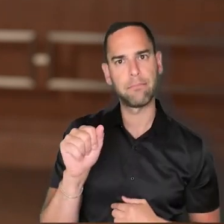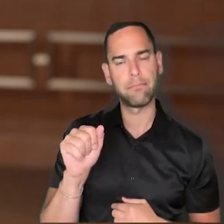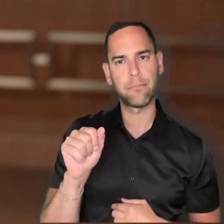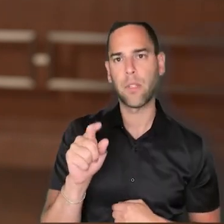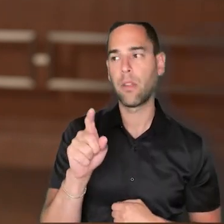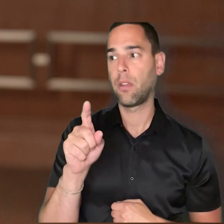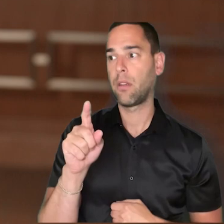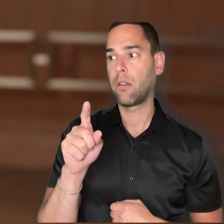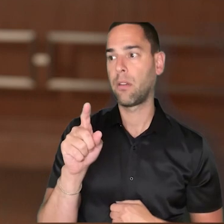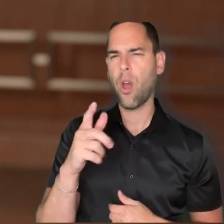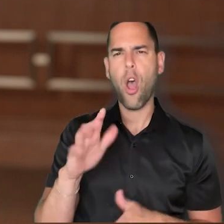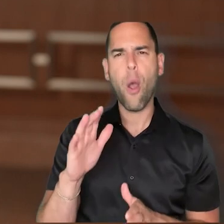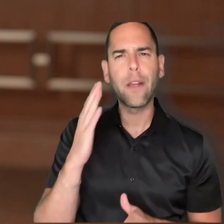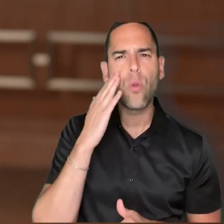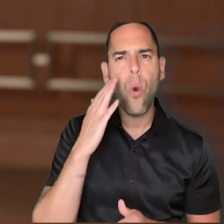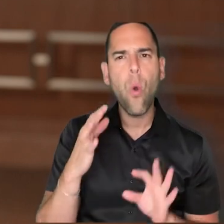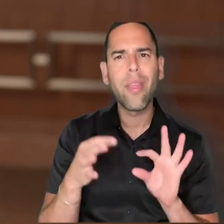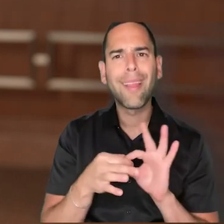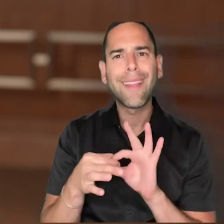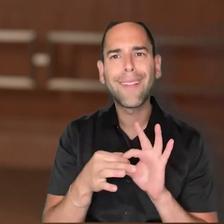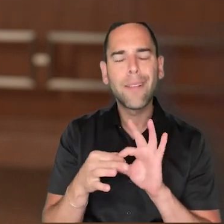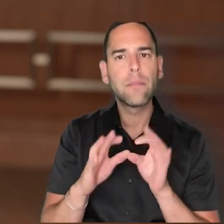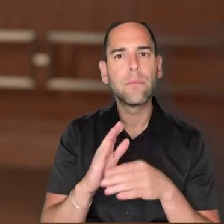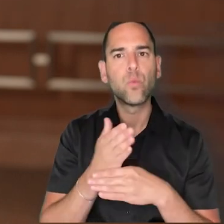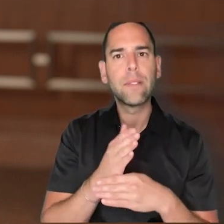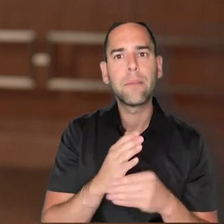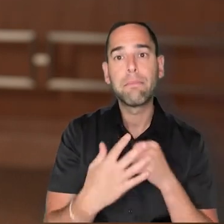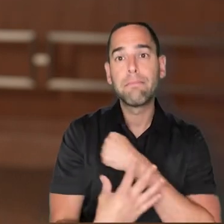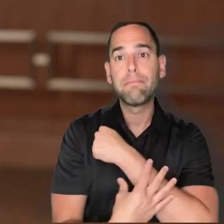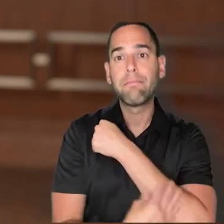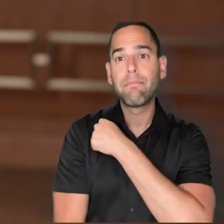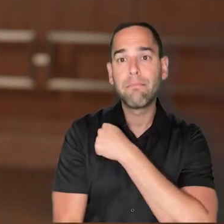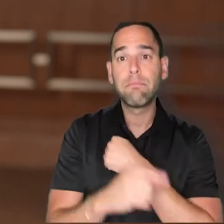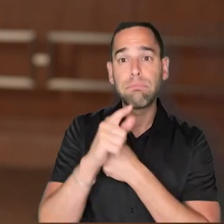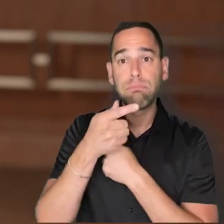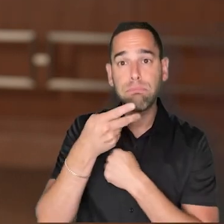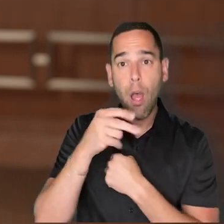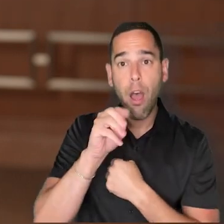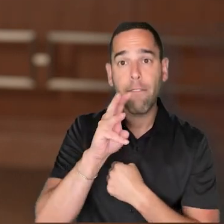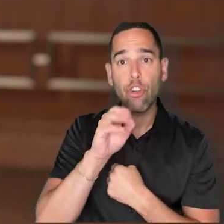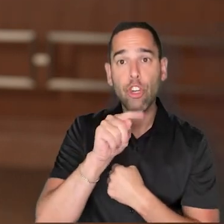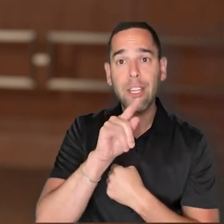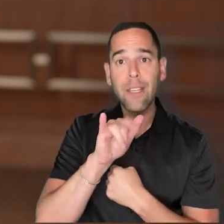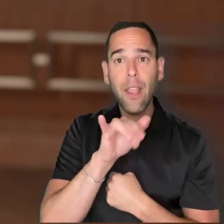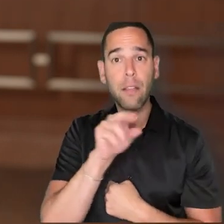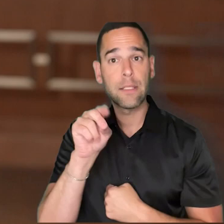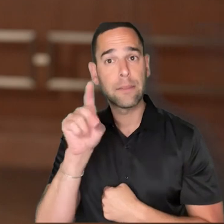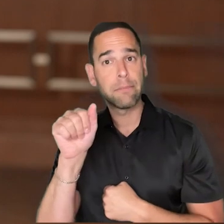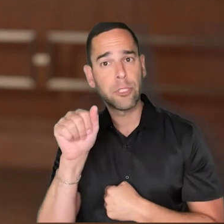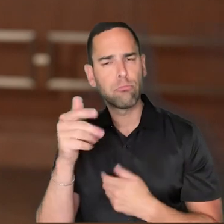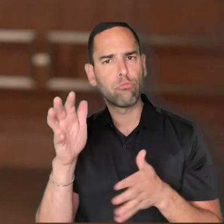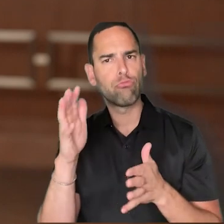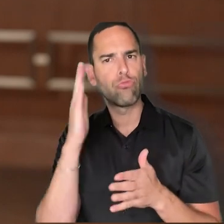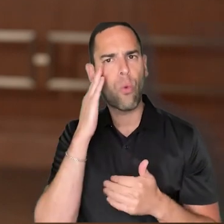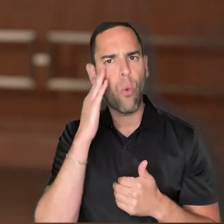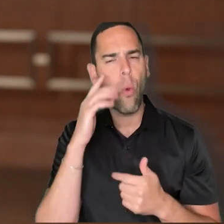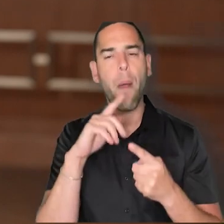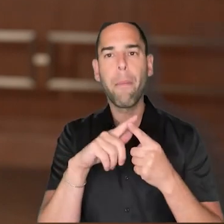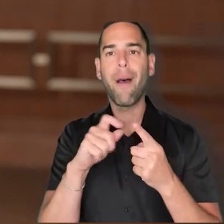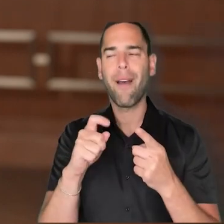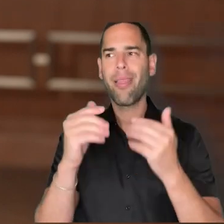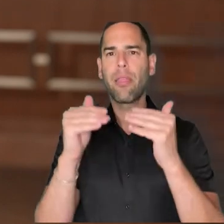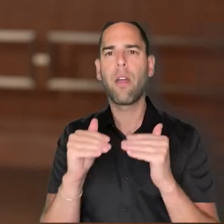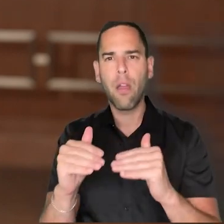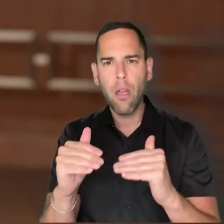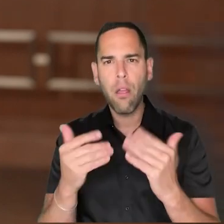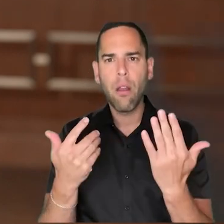They understand the link between poverty and disability in many cases, but we need to make sure that people